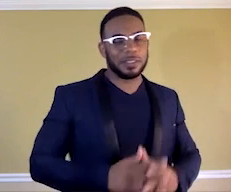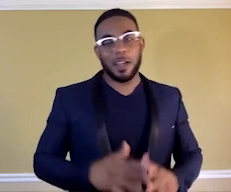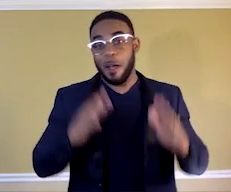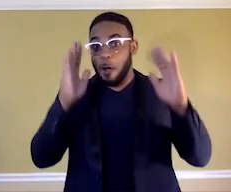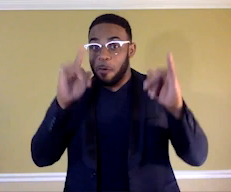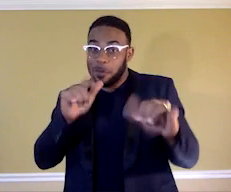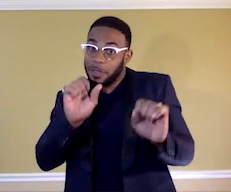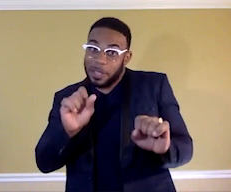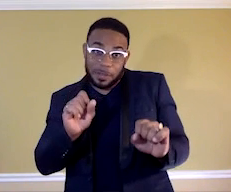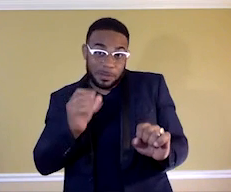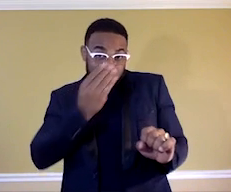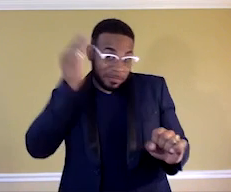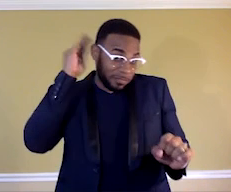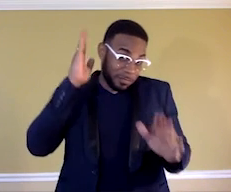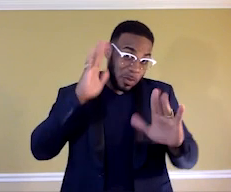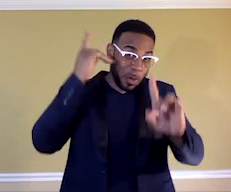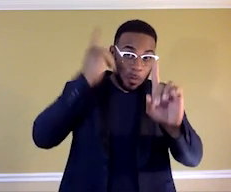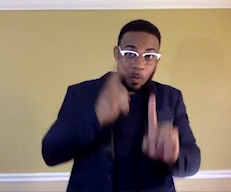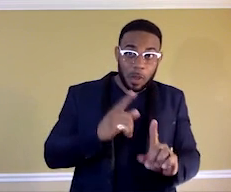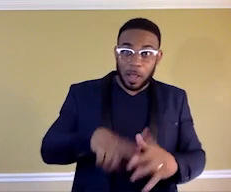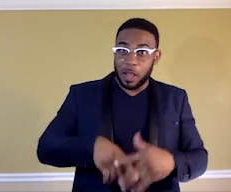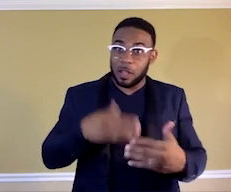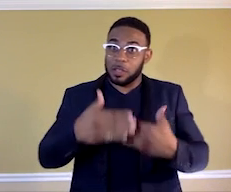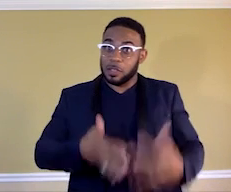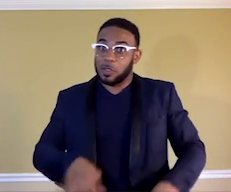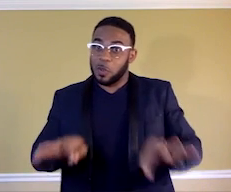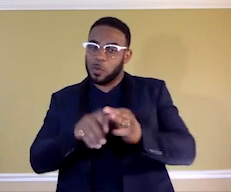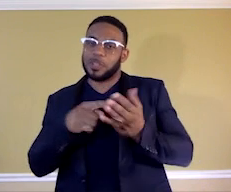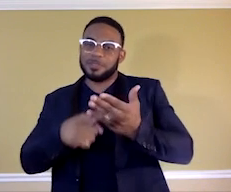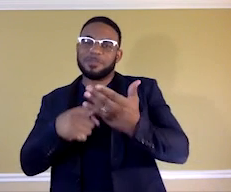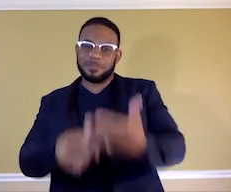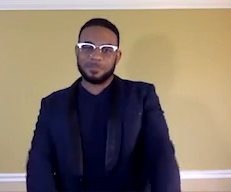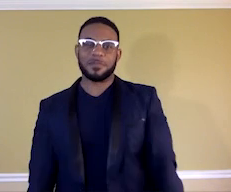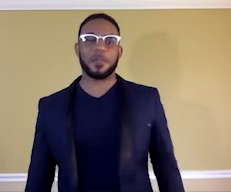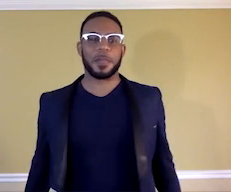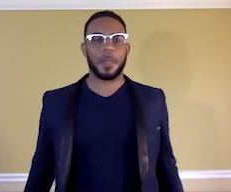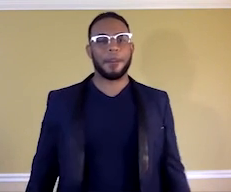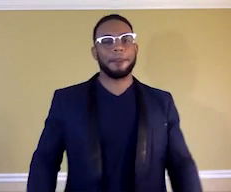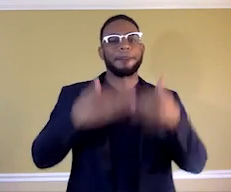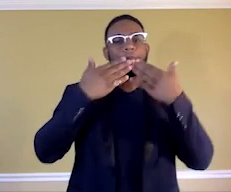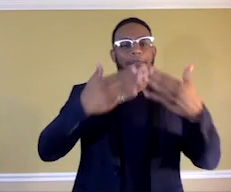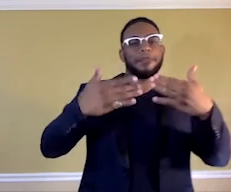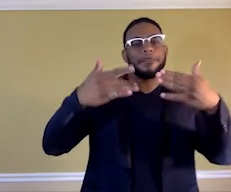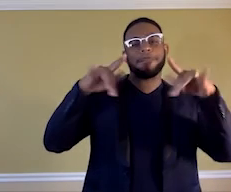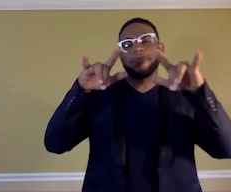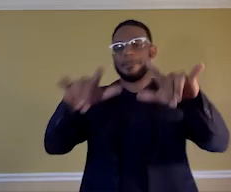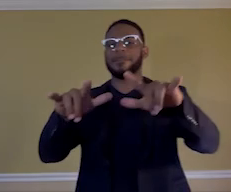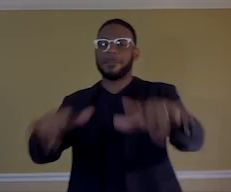Hopefully you were able to take away some great points and this can start some important discussions. Thank you.